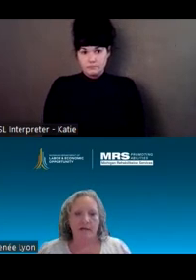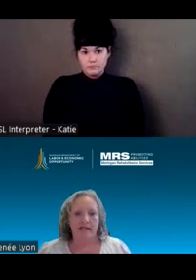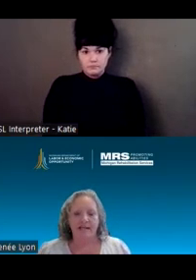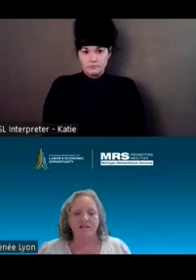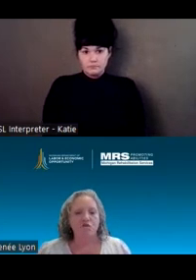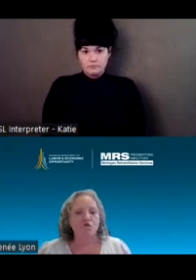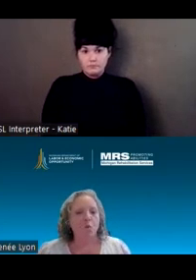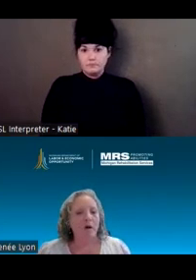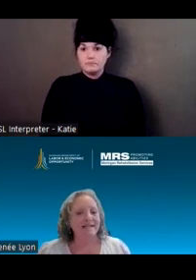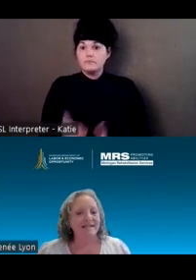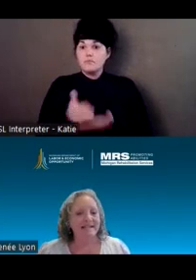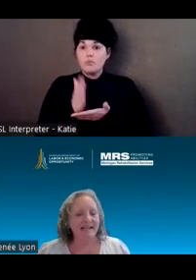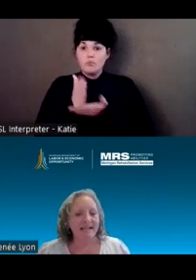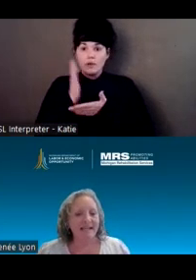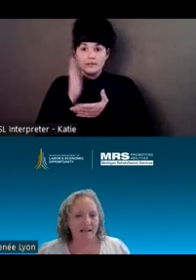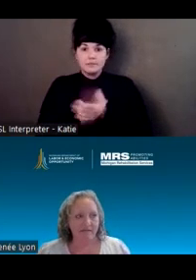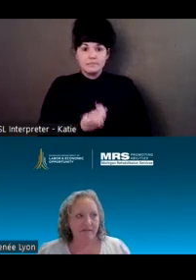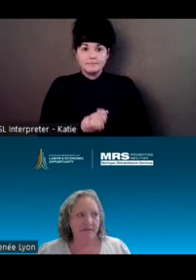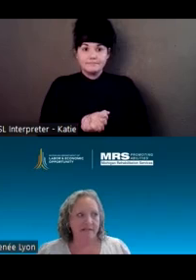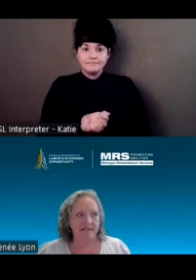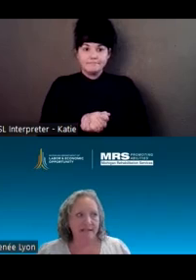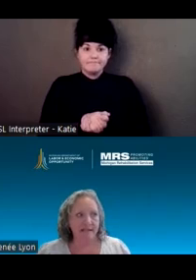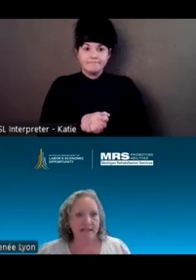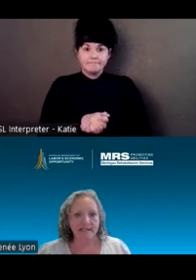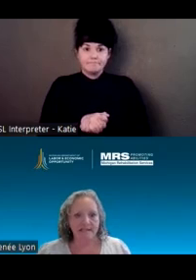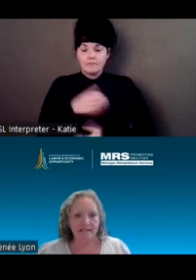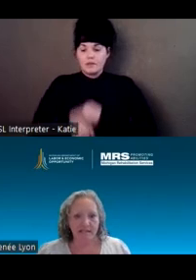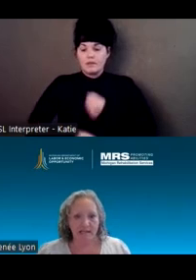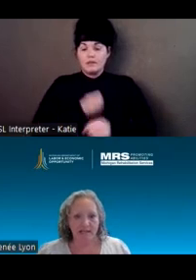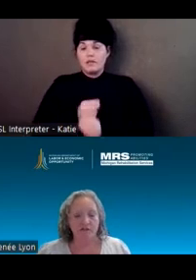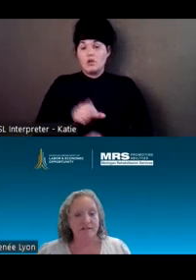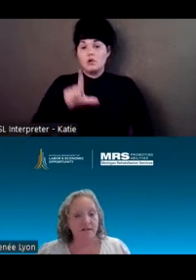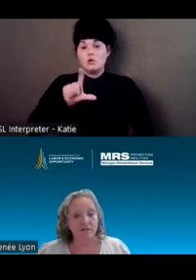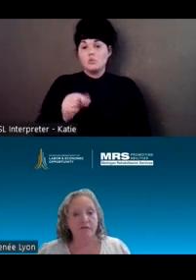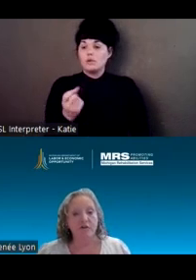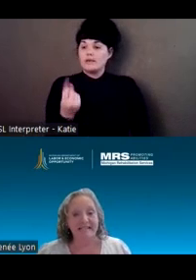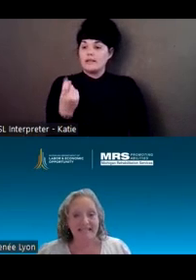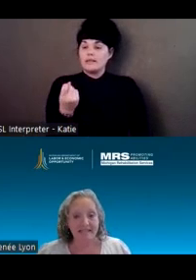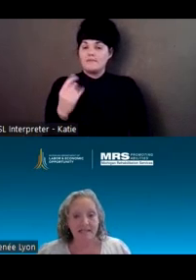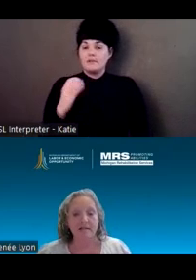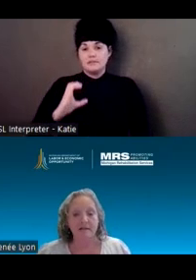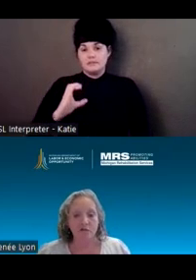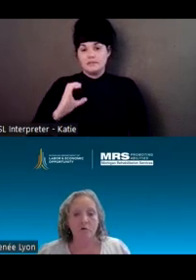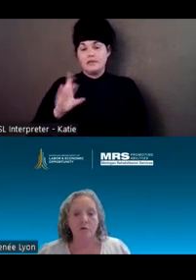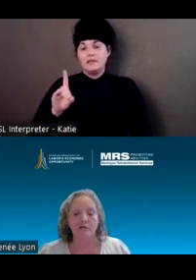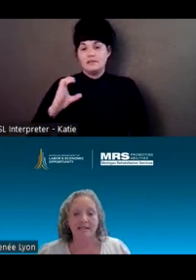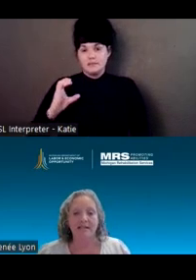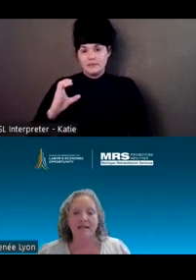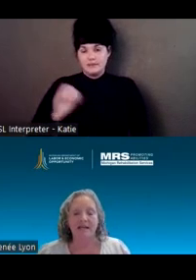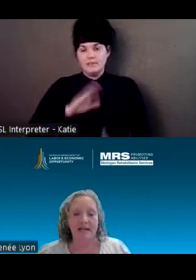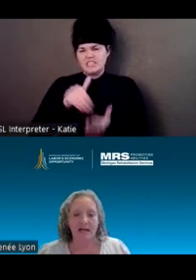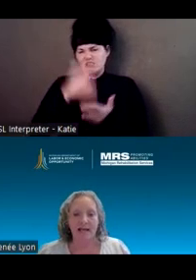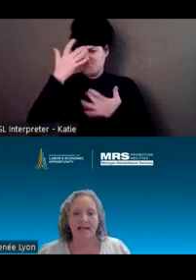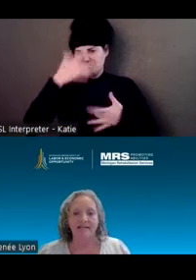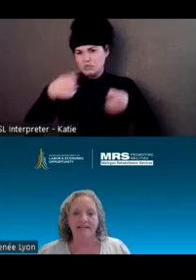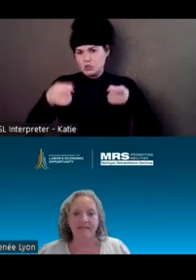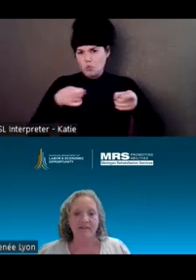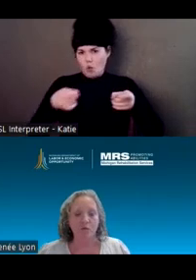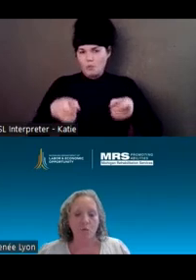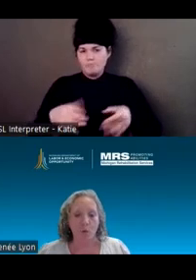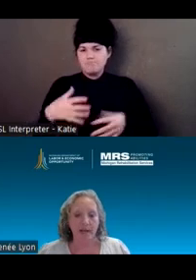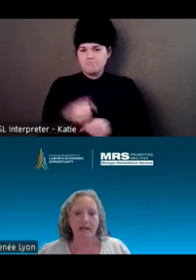All right, in 2011, the CDC, the Center for Disease Control, did